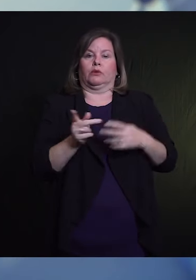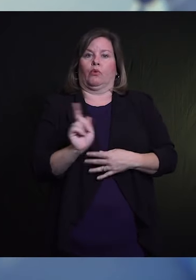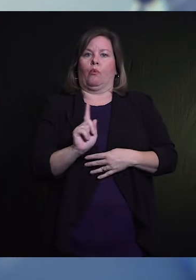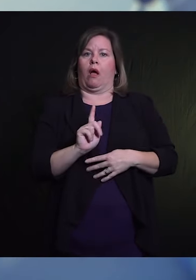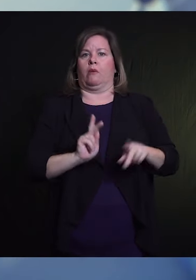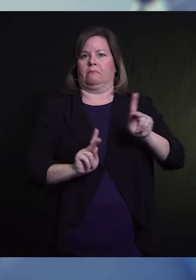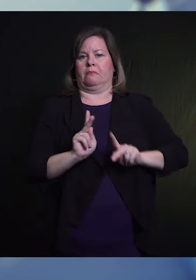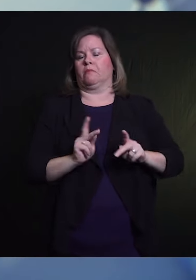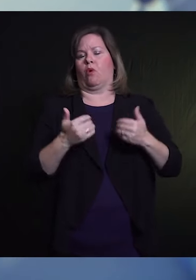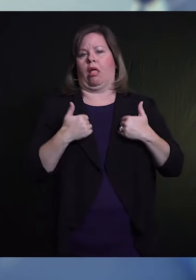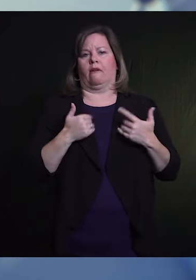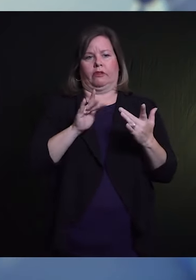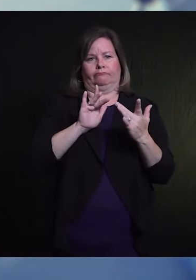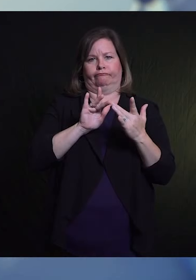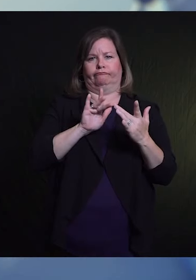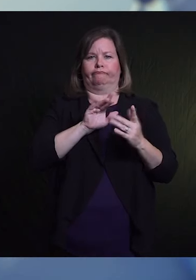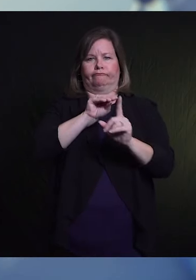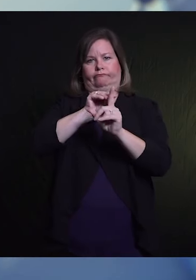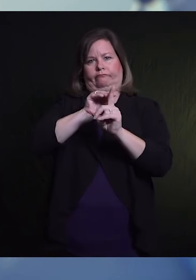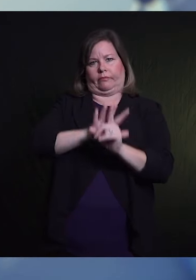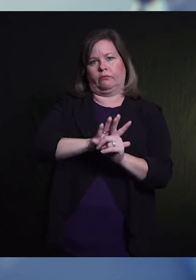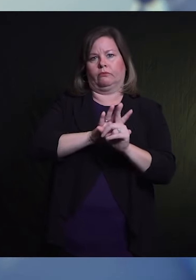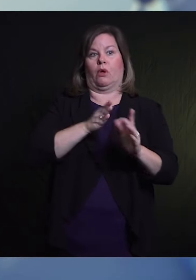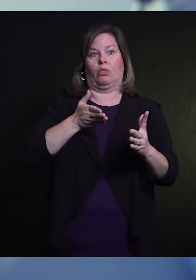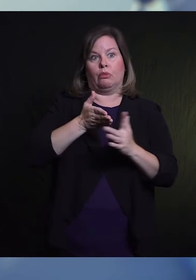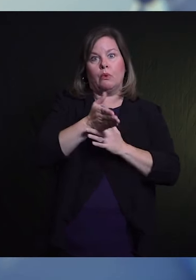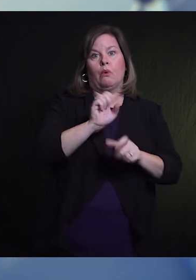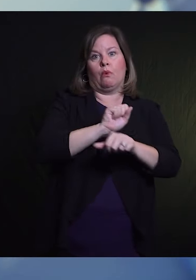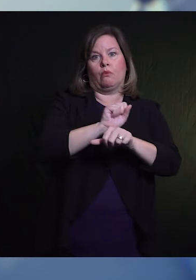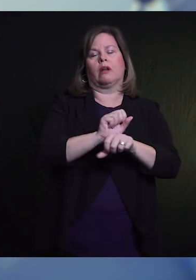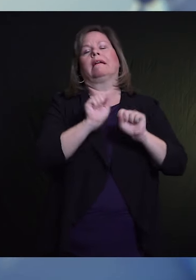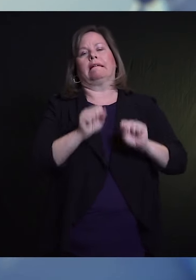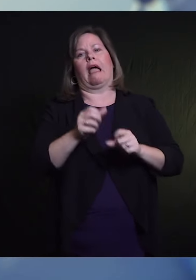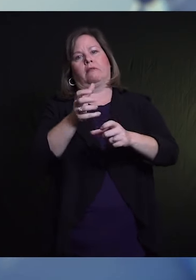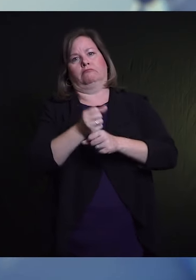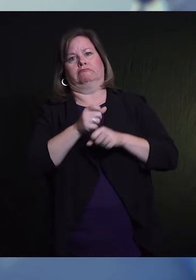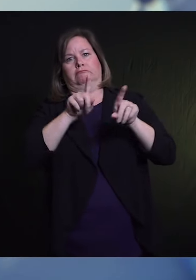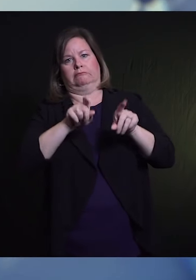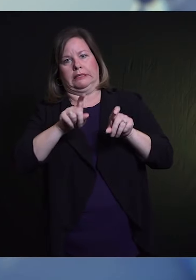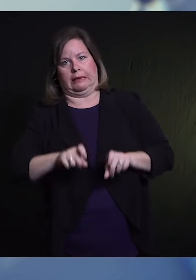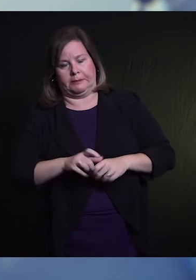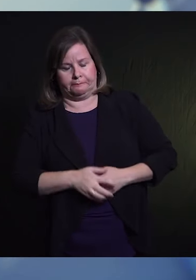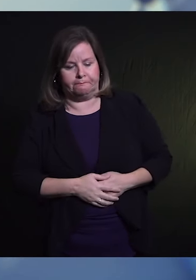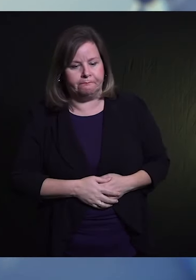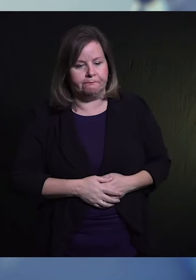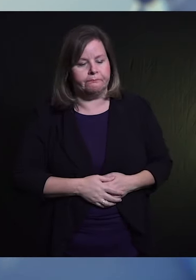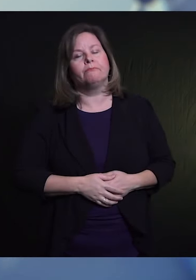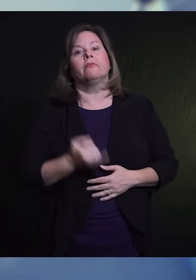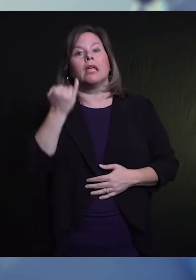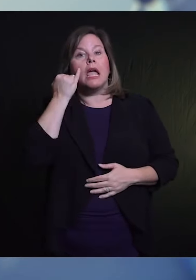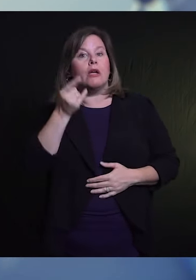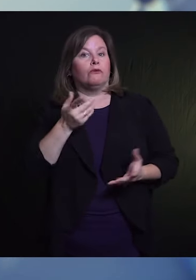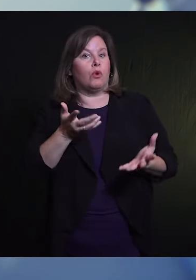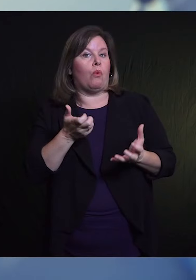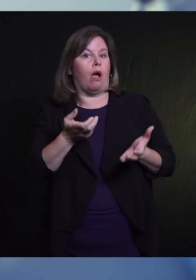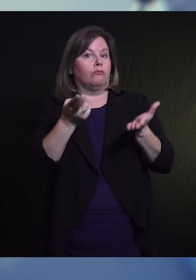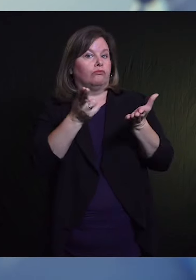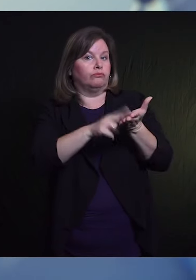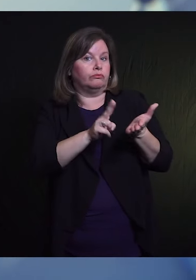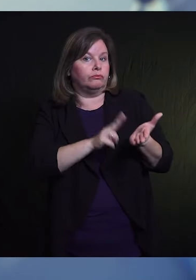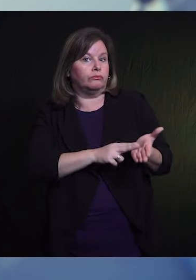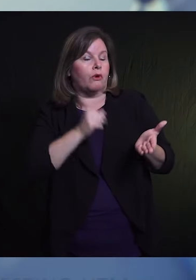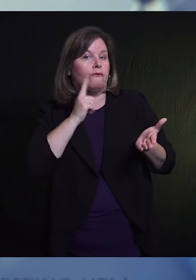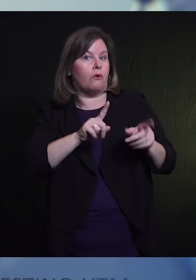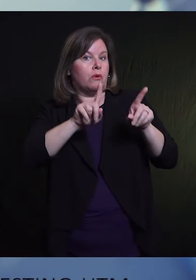people through the regular course of that work. To register for any one of these sites, you can go